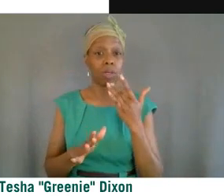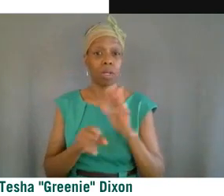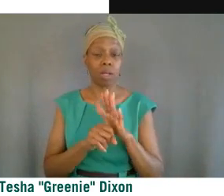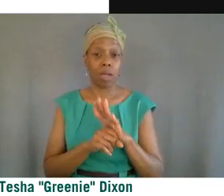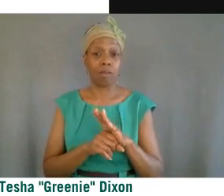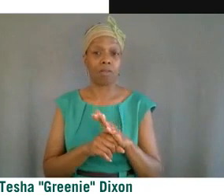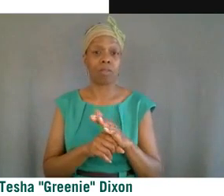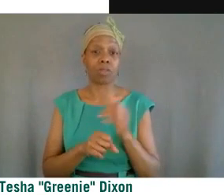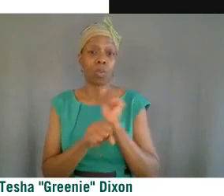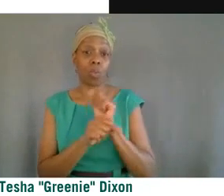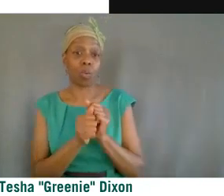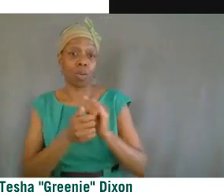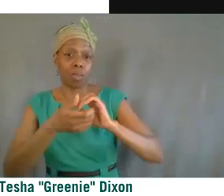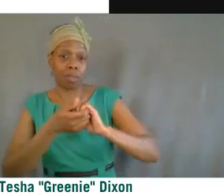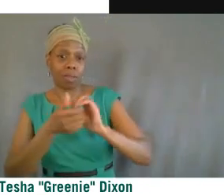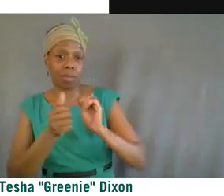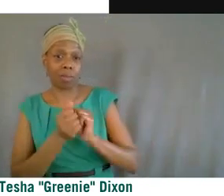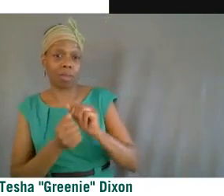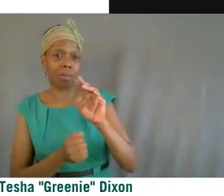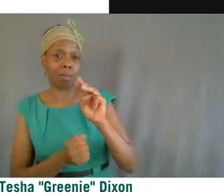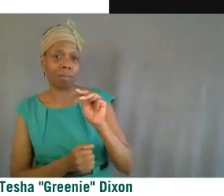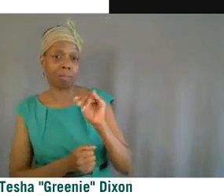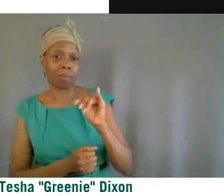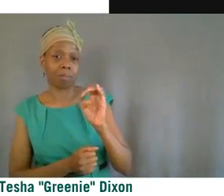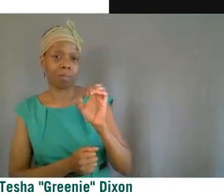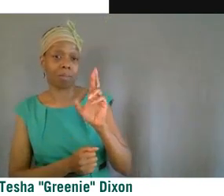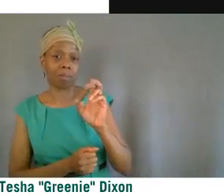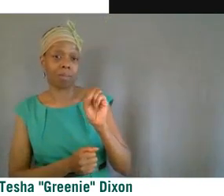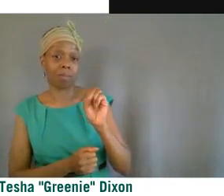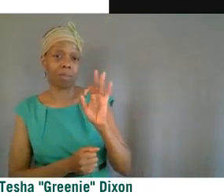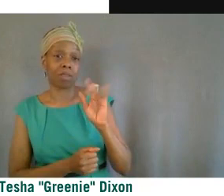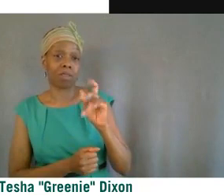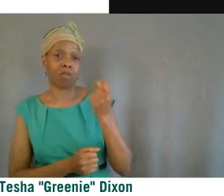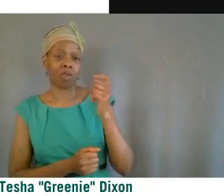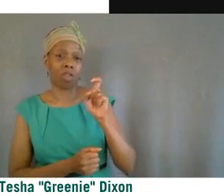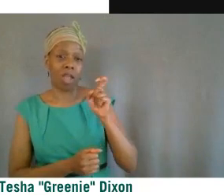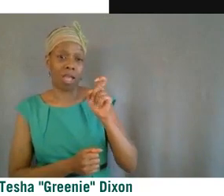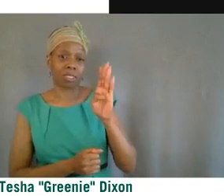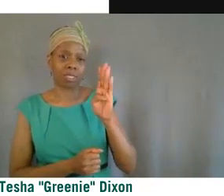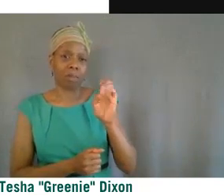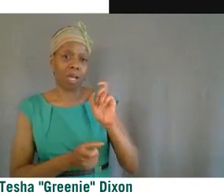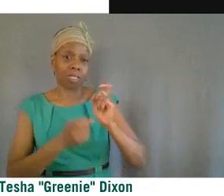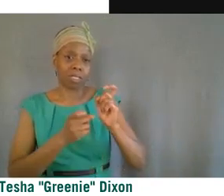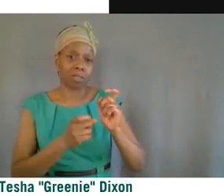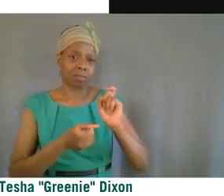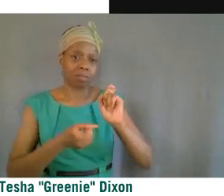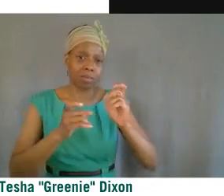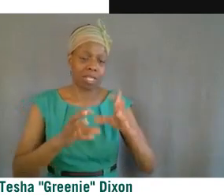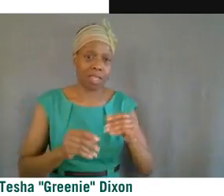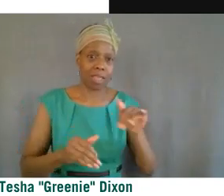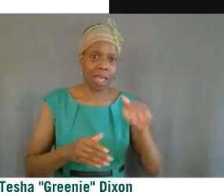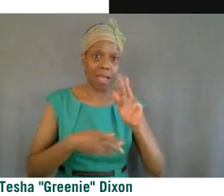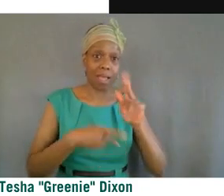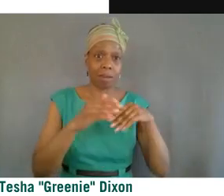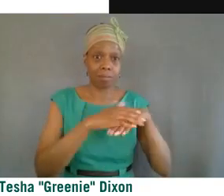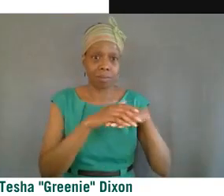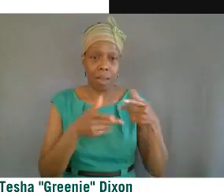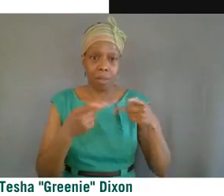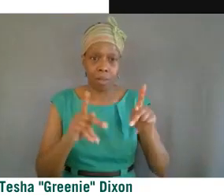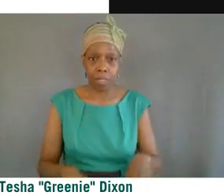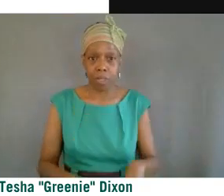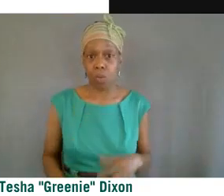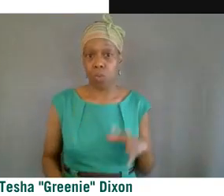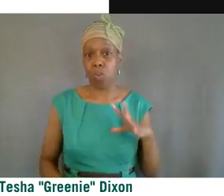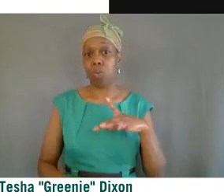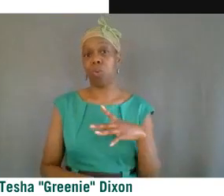with Microsoft on their Xbox adaptive controller. And, just the accessibility that allows for, and the